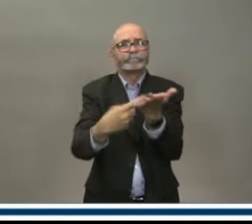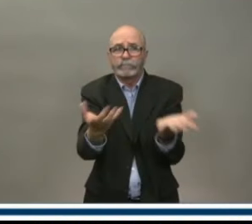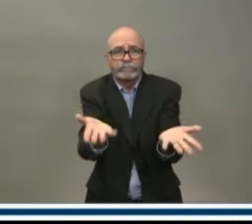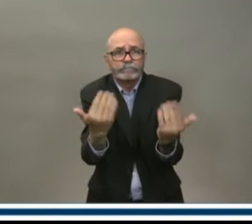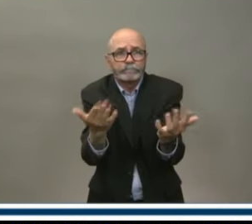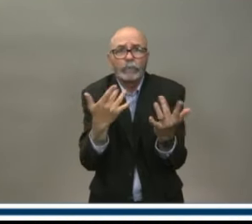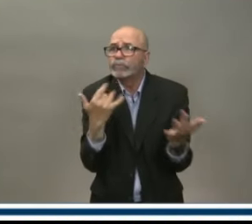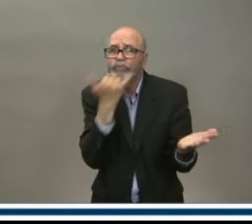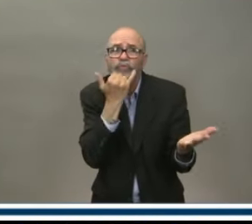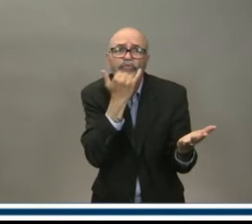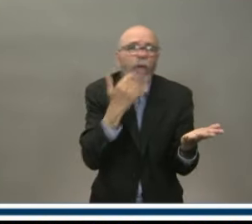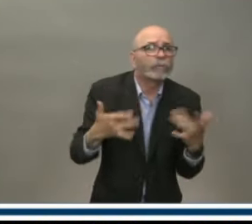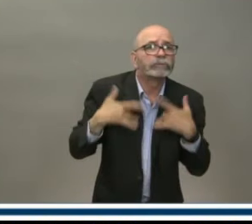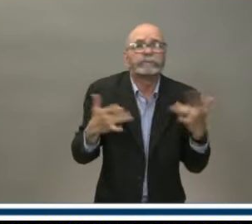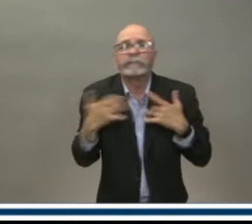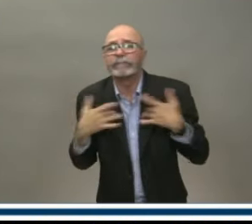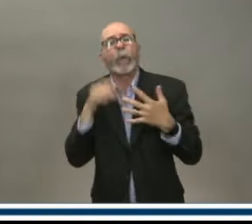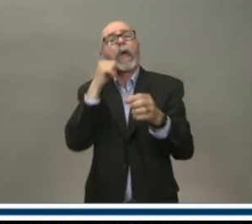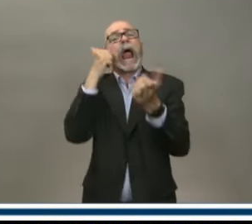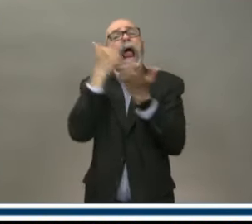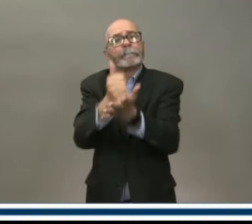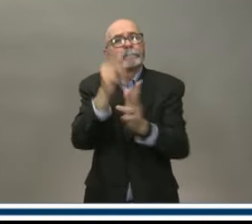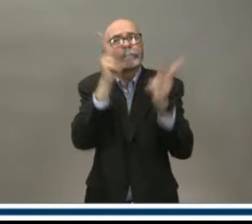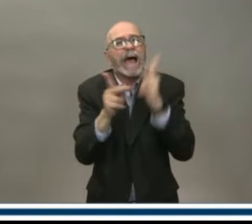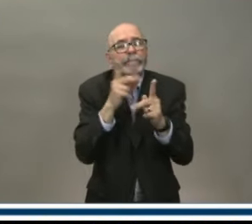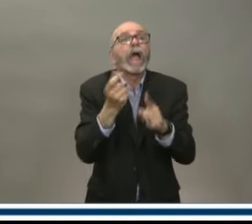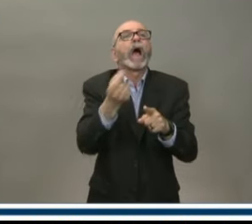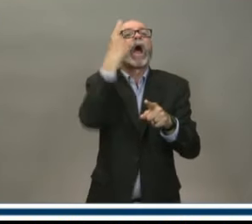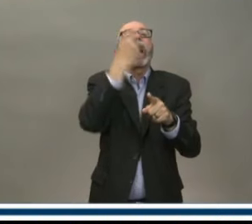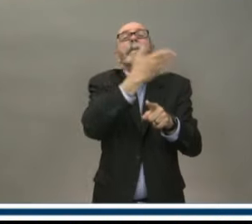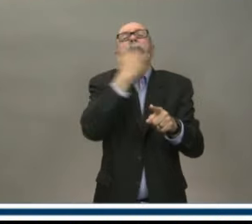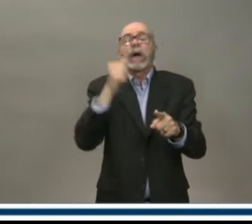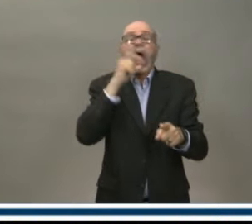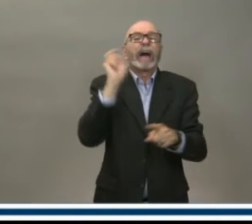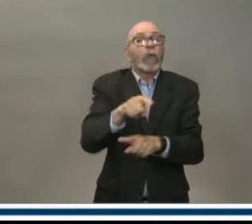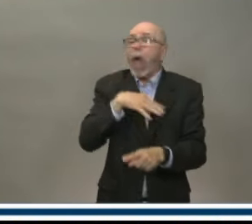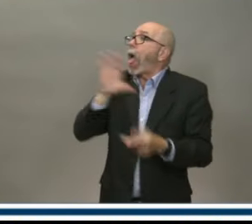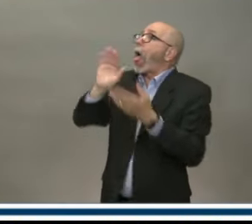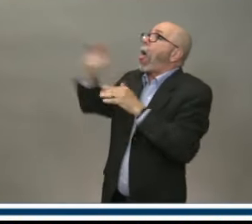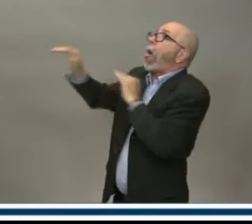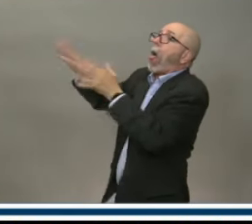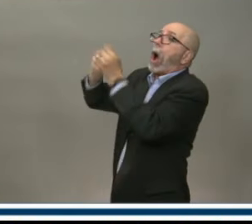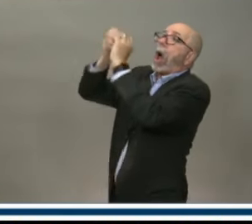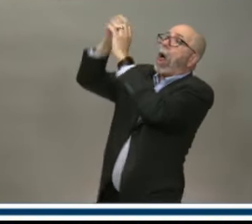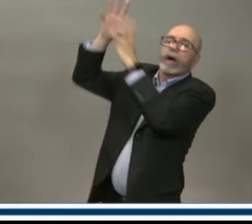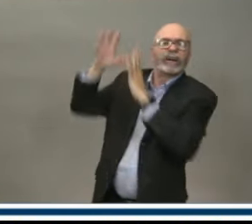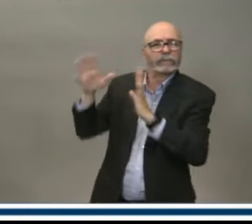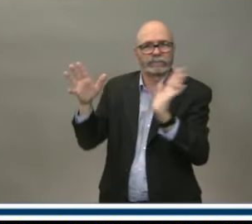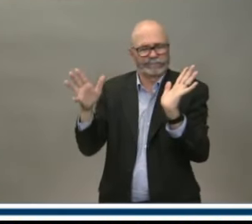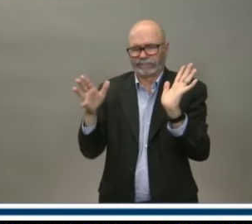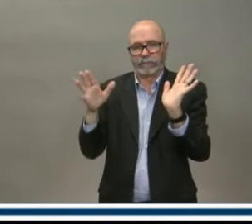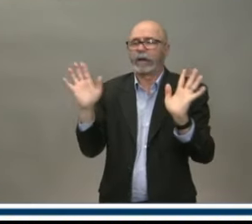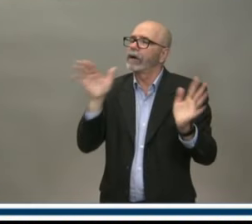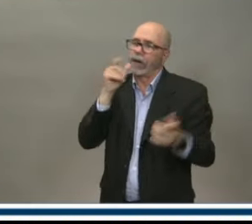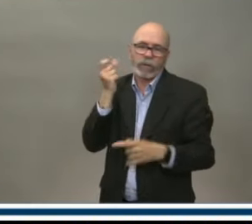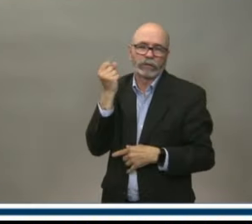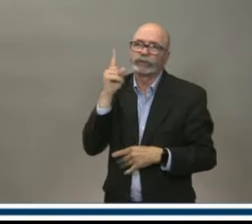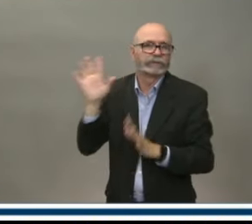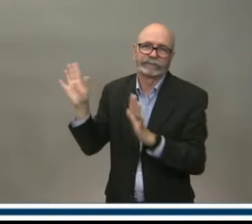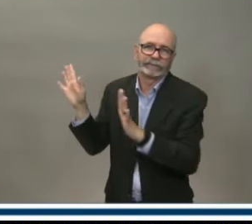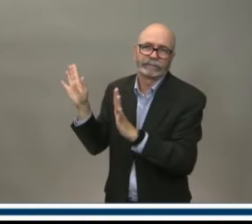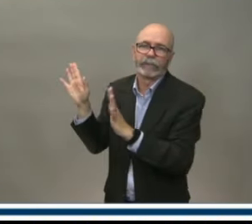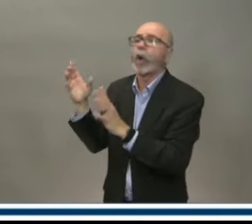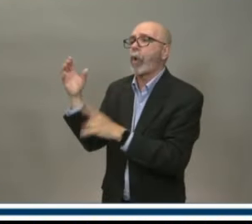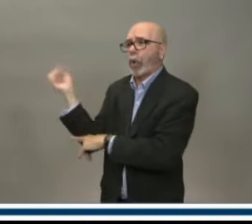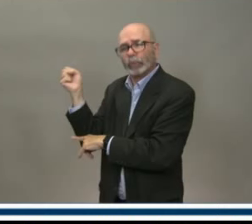help Nova Scotians. Don't be out there doing whatever you're doing, which I don't understand, for yourself. Please. Next, we'll go to